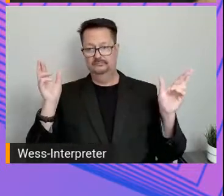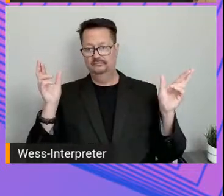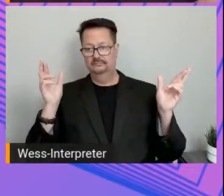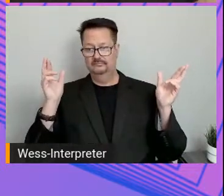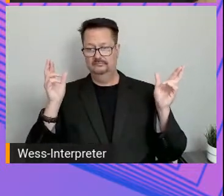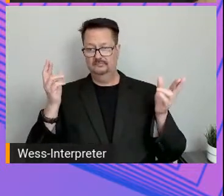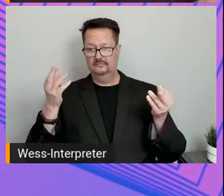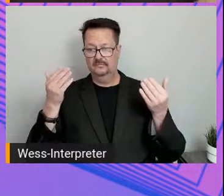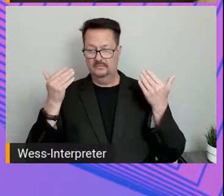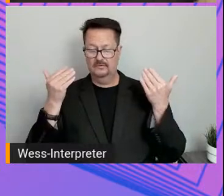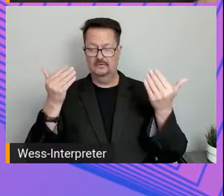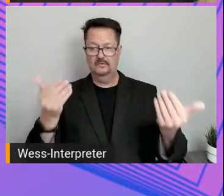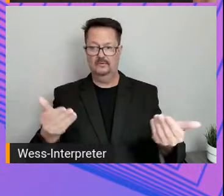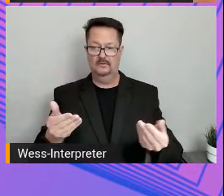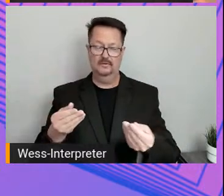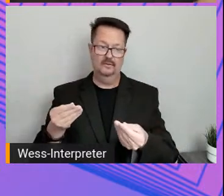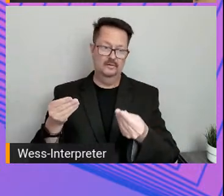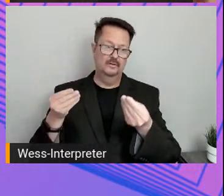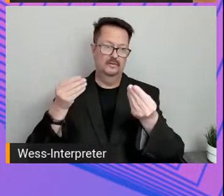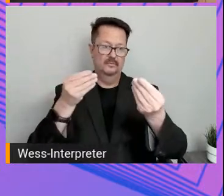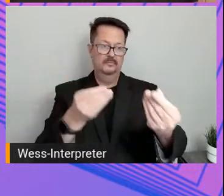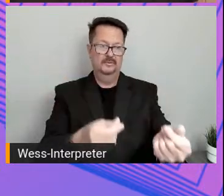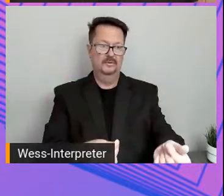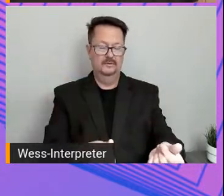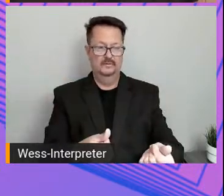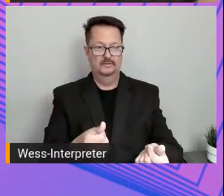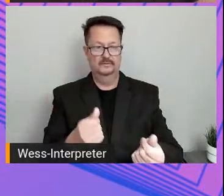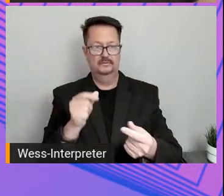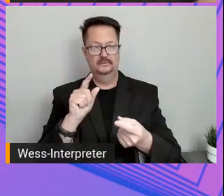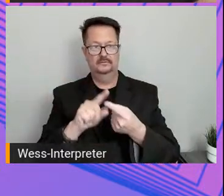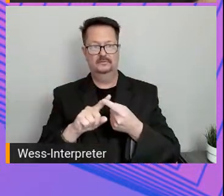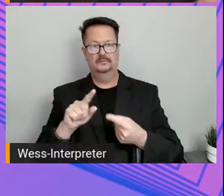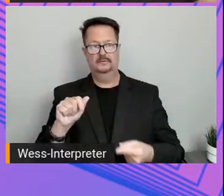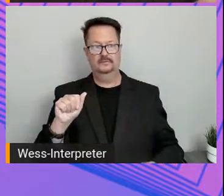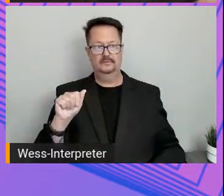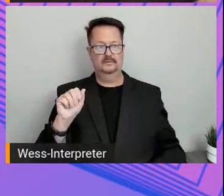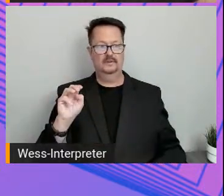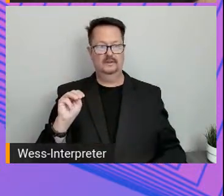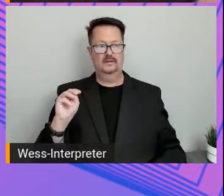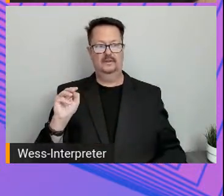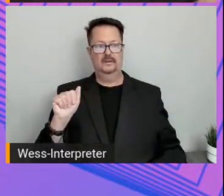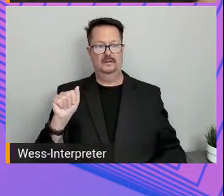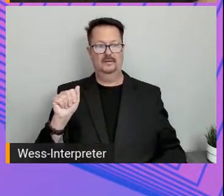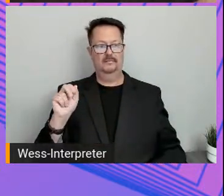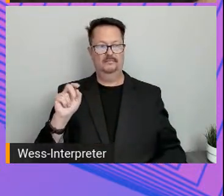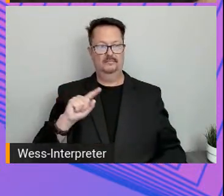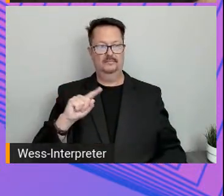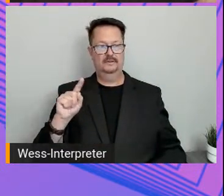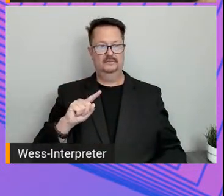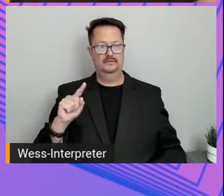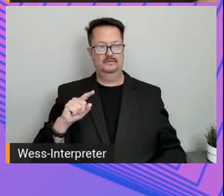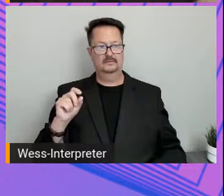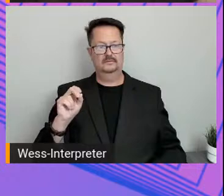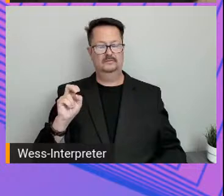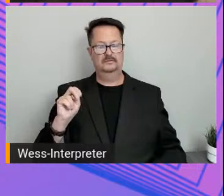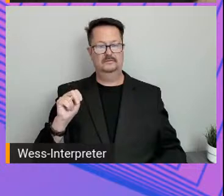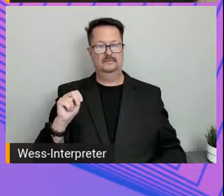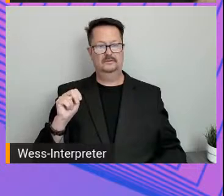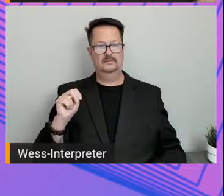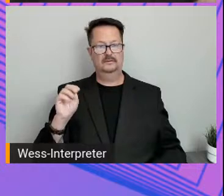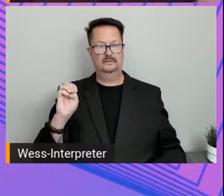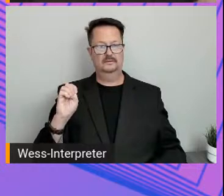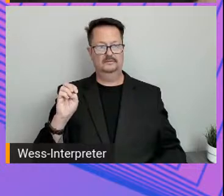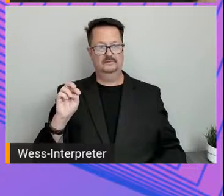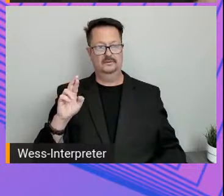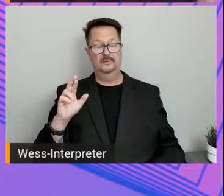those container images, that container image to Amazon ECR. And then with the magic of fast forwarding